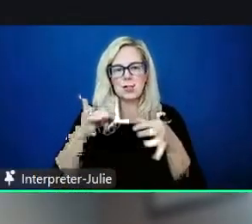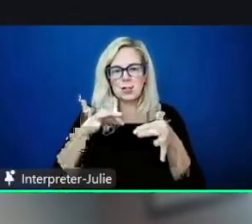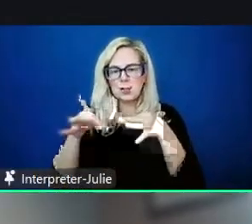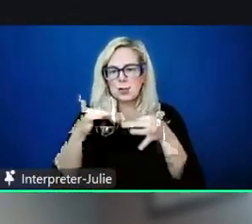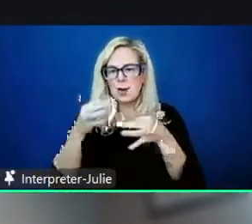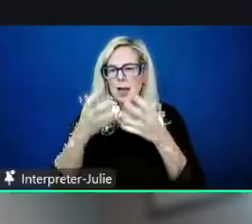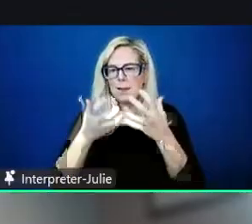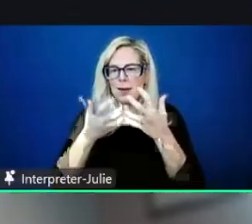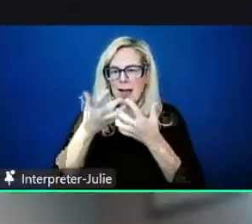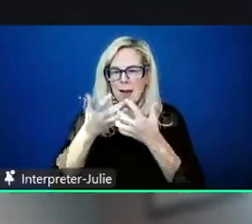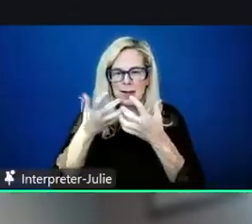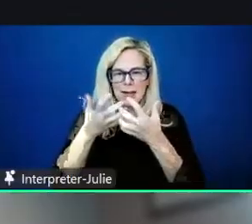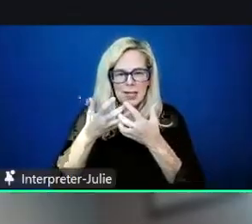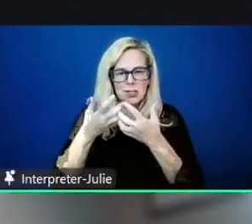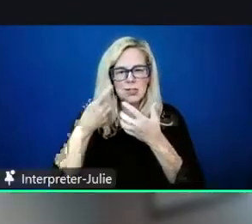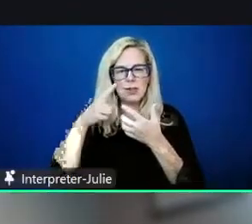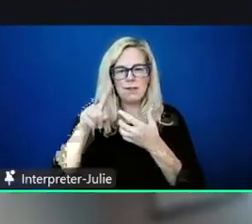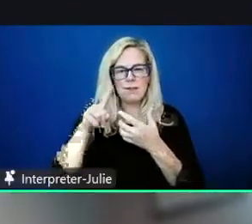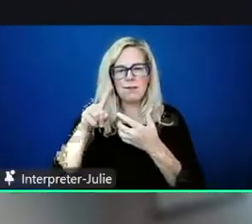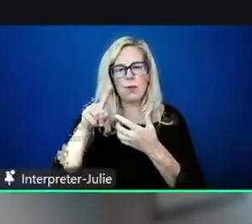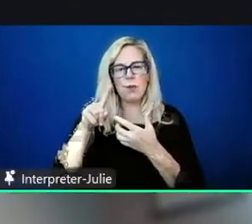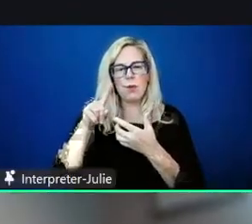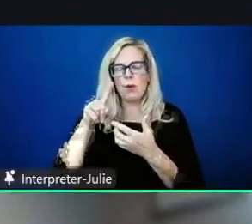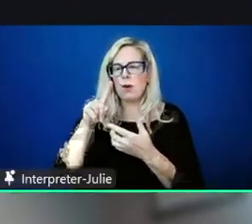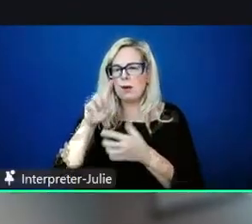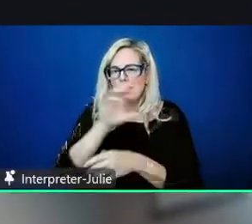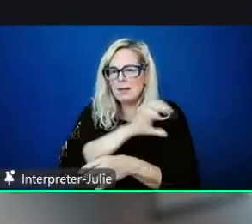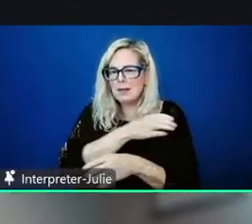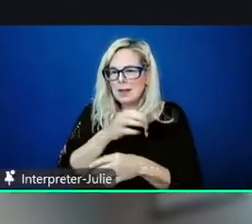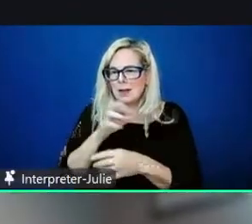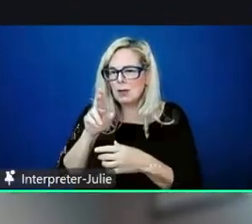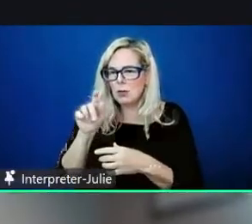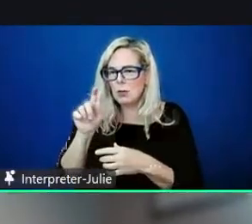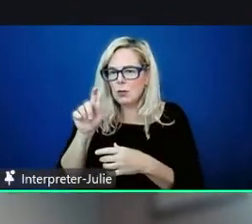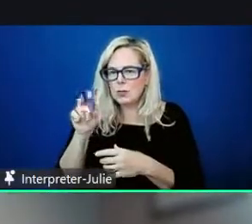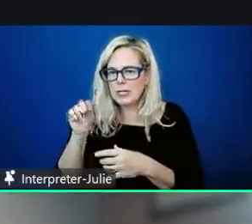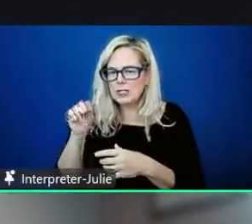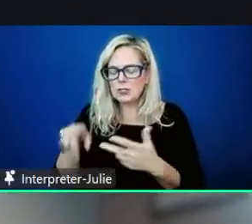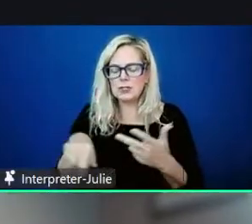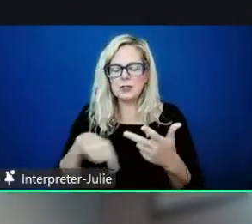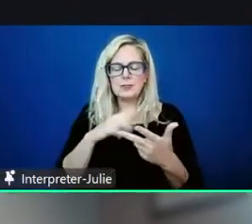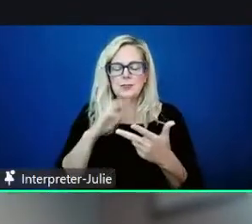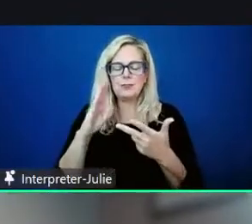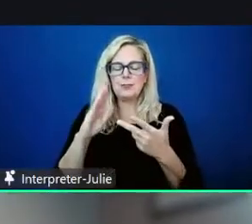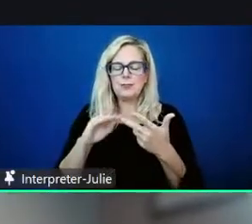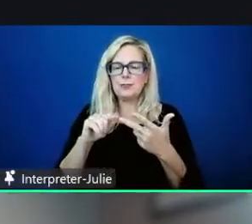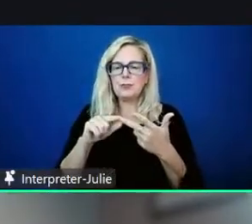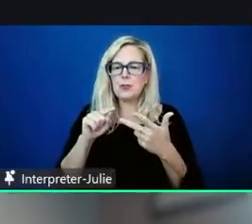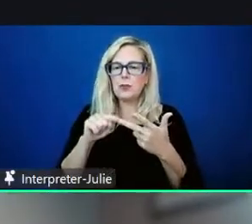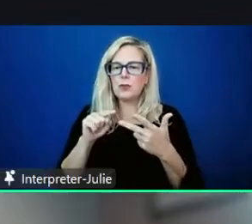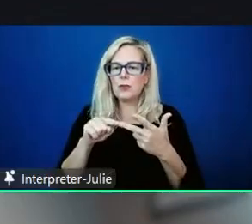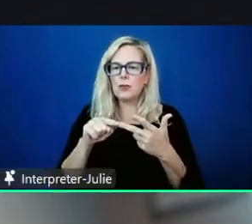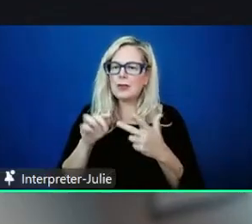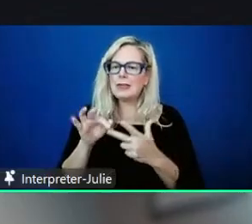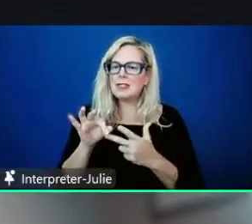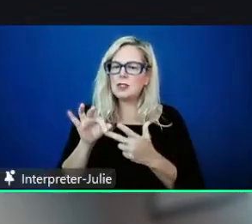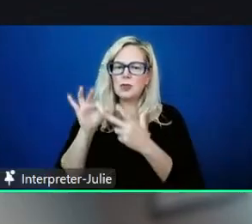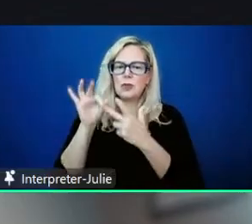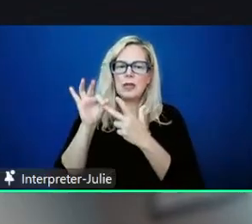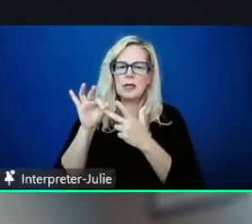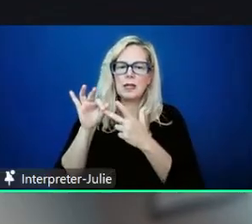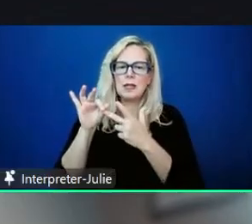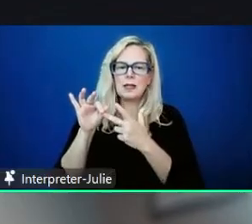sense of what some of the disability accommodations are. And third, which is somewhat unique, is talking about how CARTs